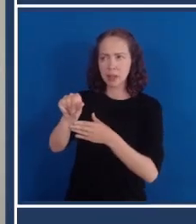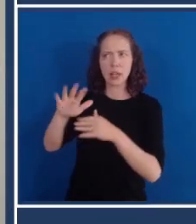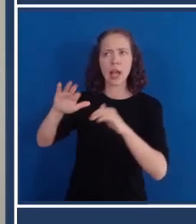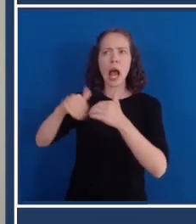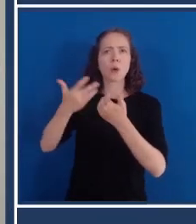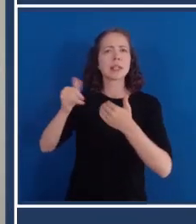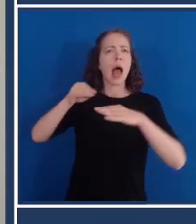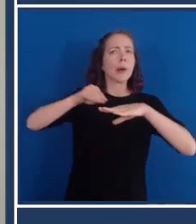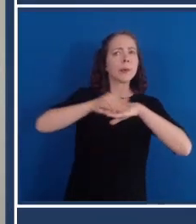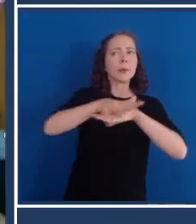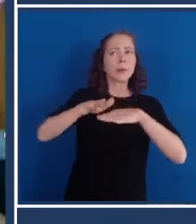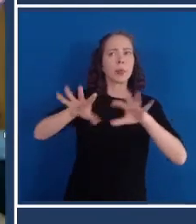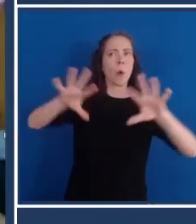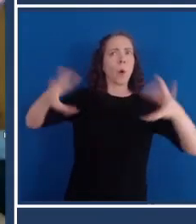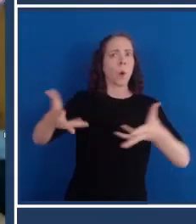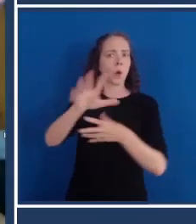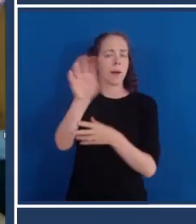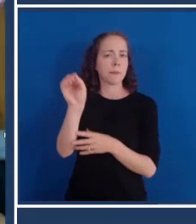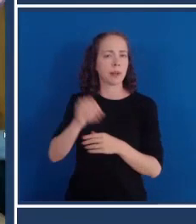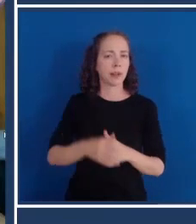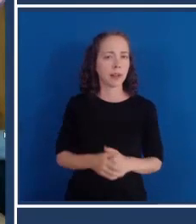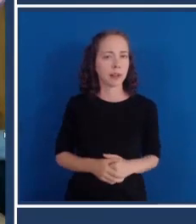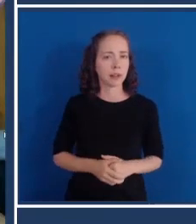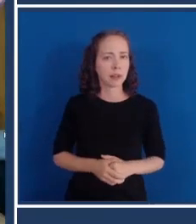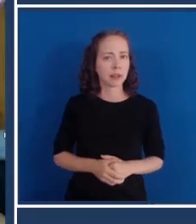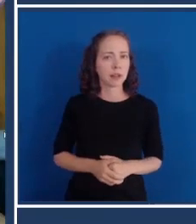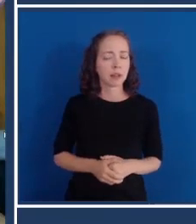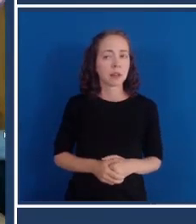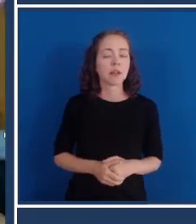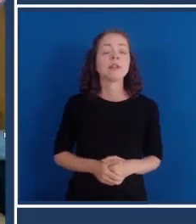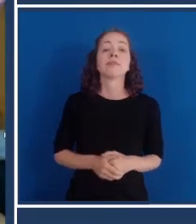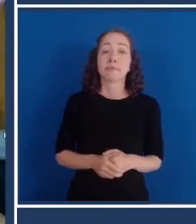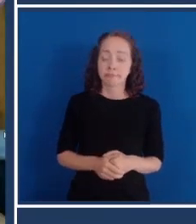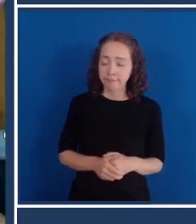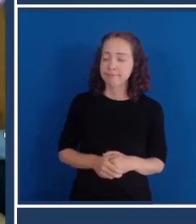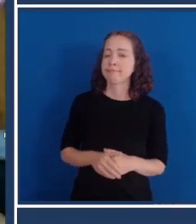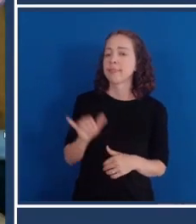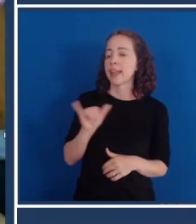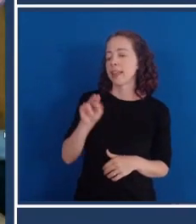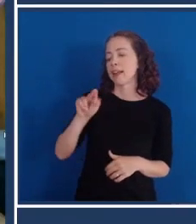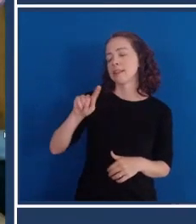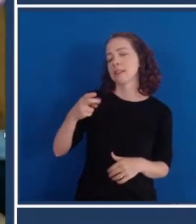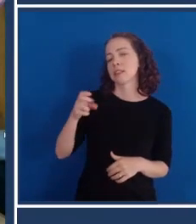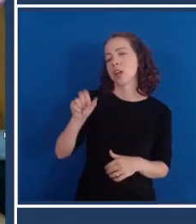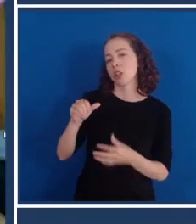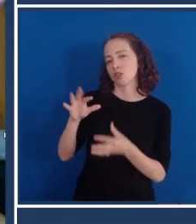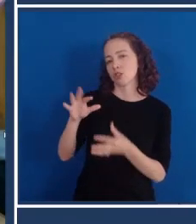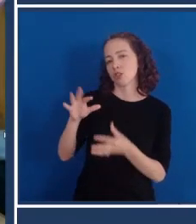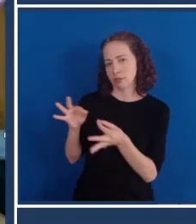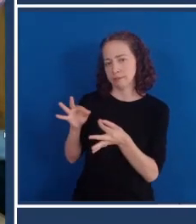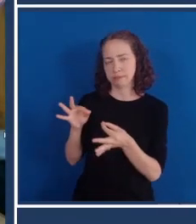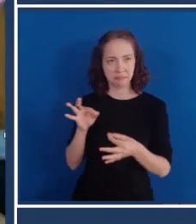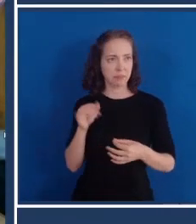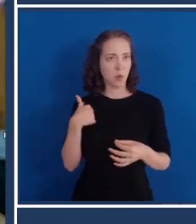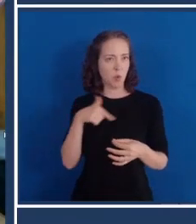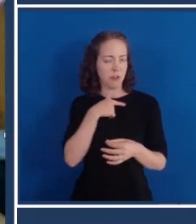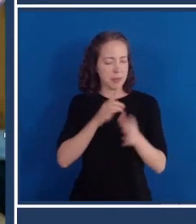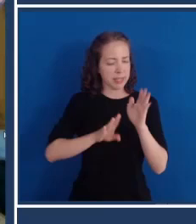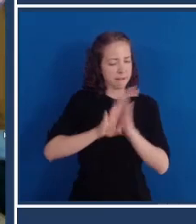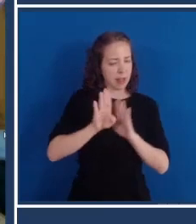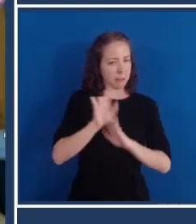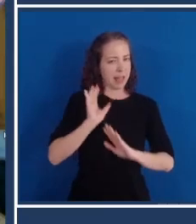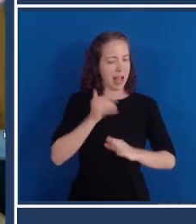So as Natasha mentioned, the company has been developing our own internal guidance for